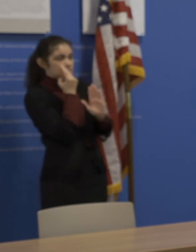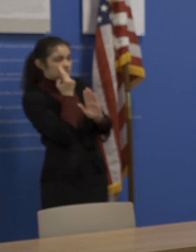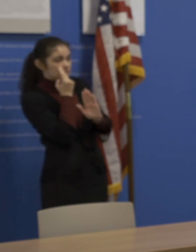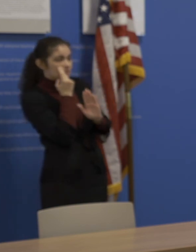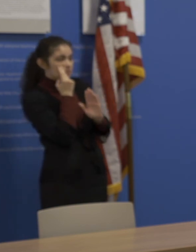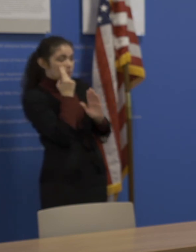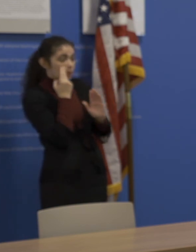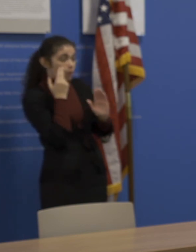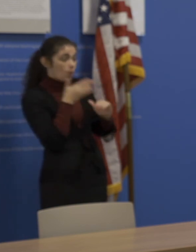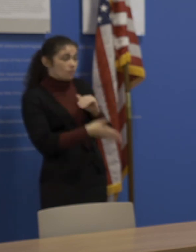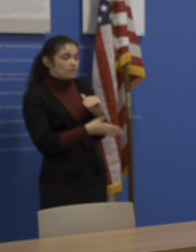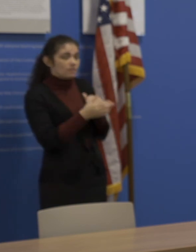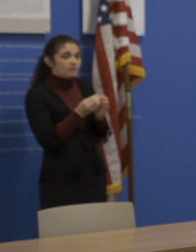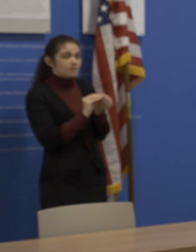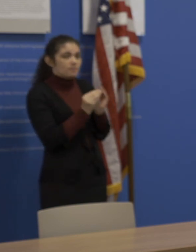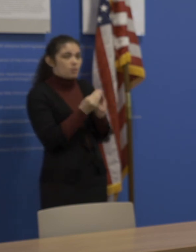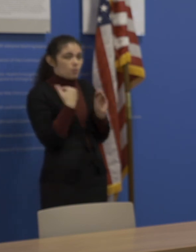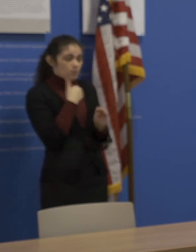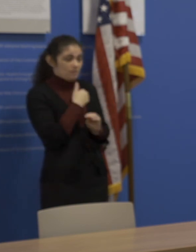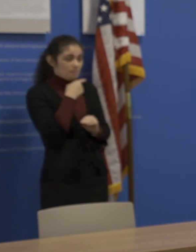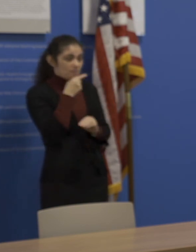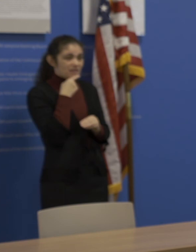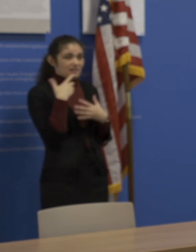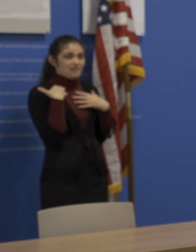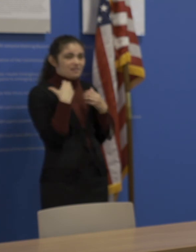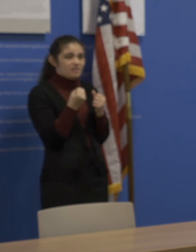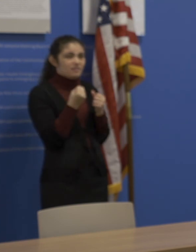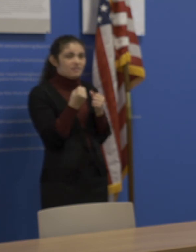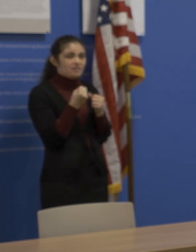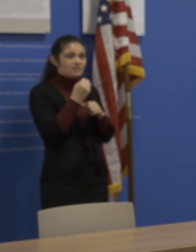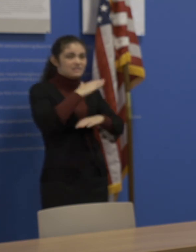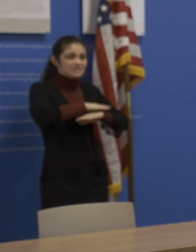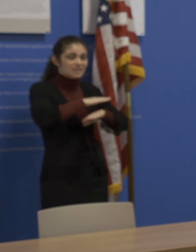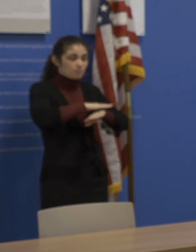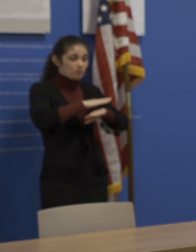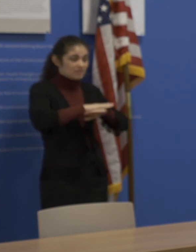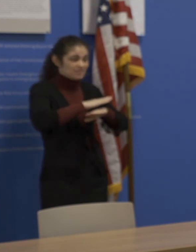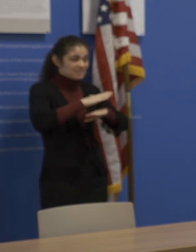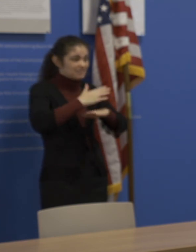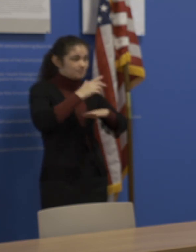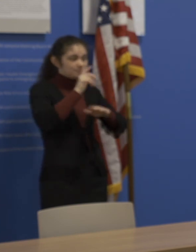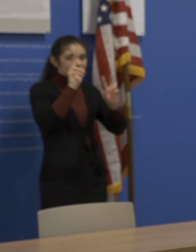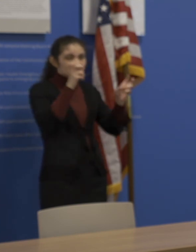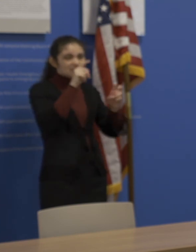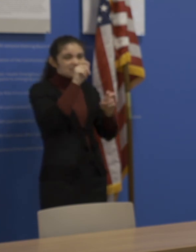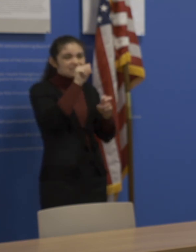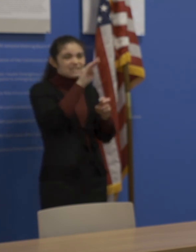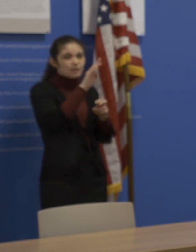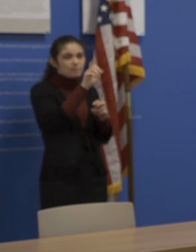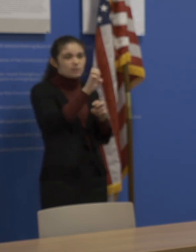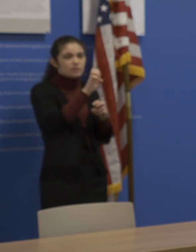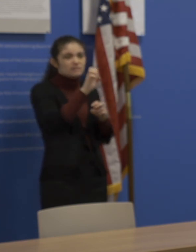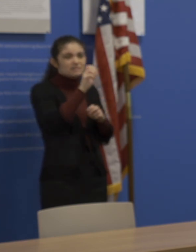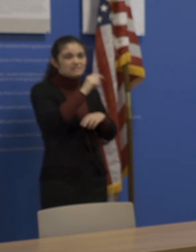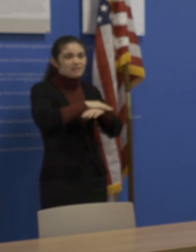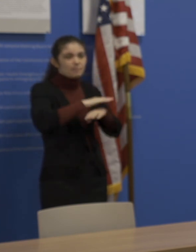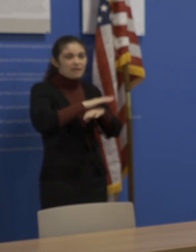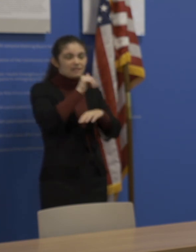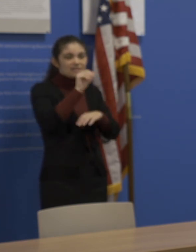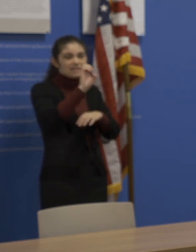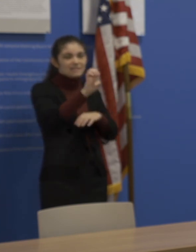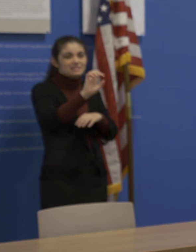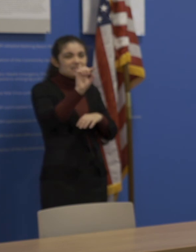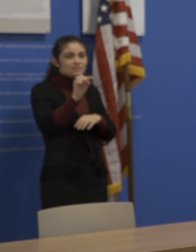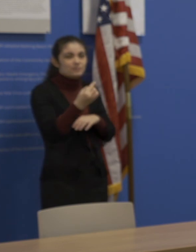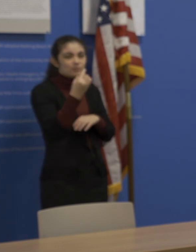surge capacity. We in public health actually do what we call tabletop exercises, and we actually do them with our medical students too at CASE. That's actually their very